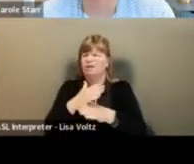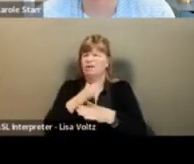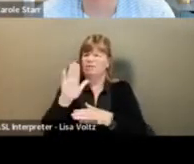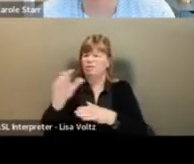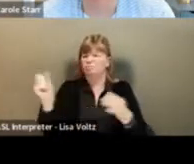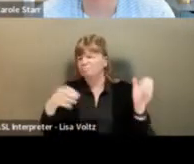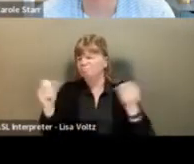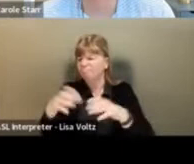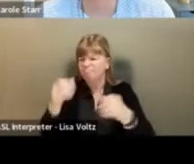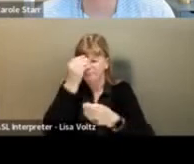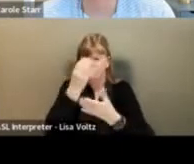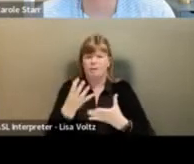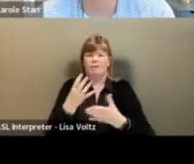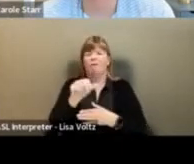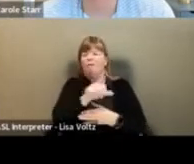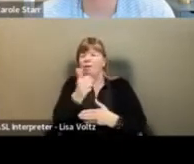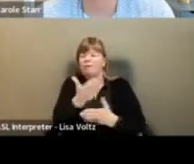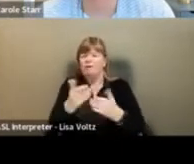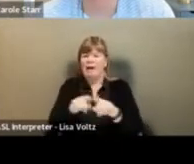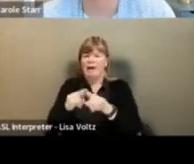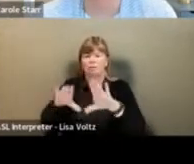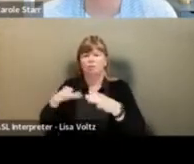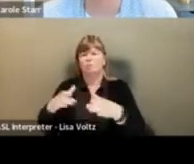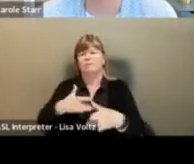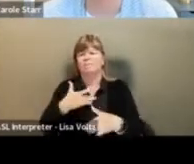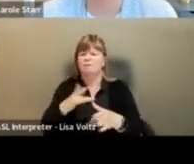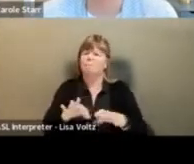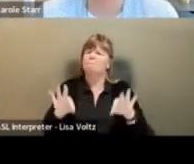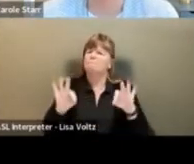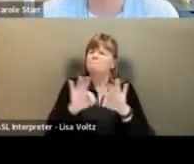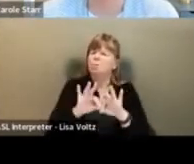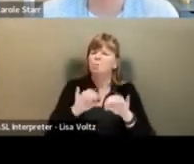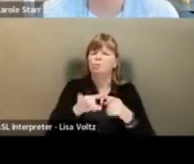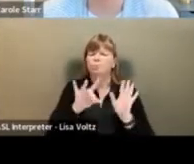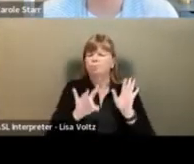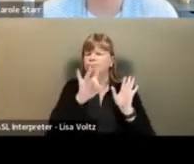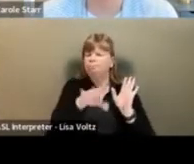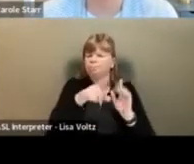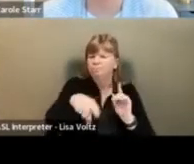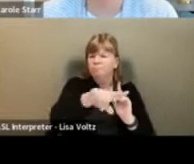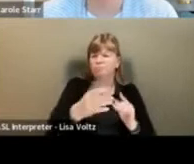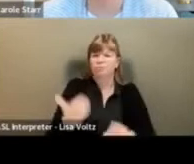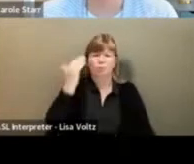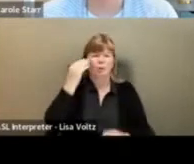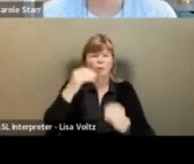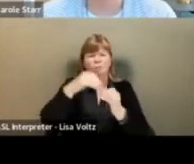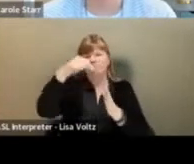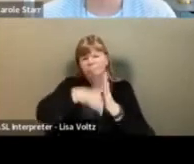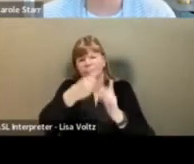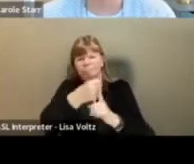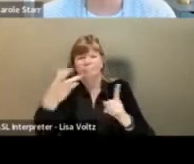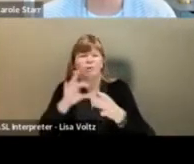information and some other things that as a group they thought would be good for some of you to know more about in terms of